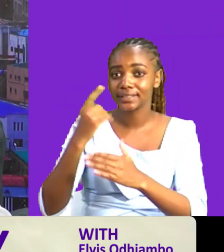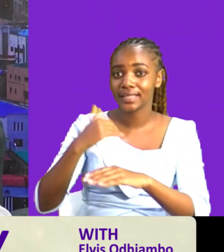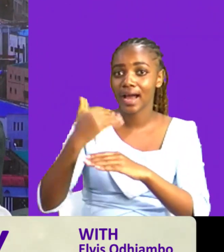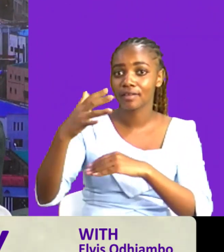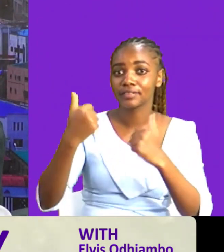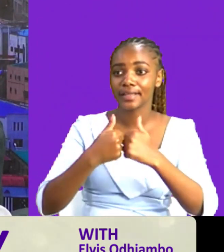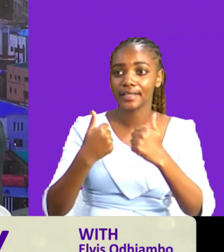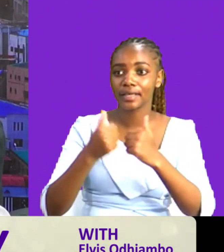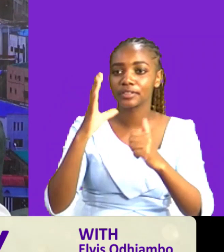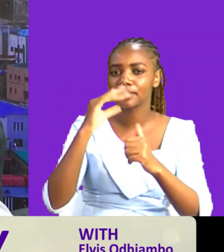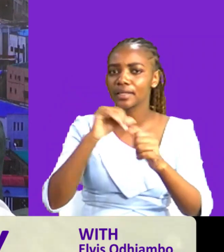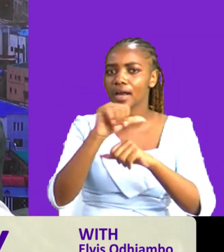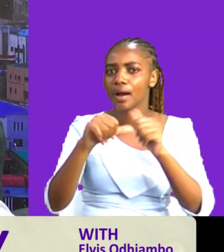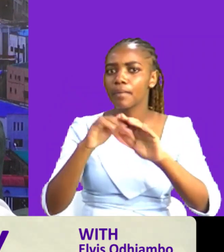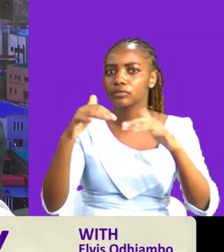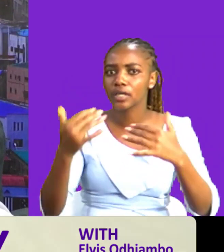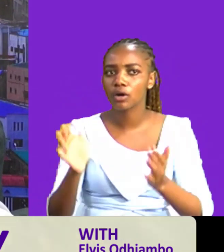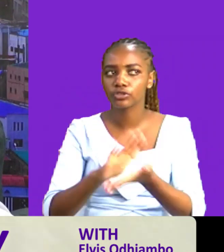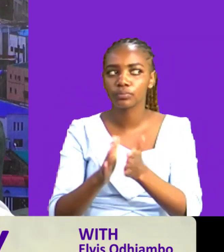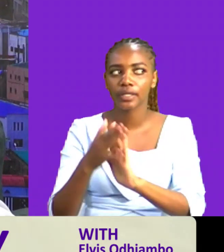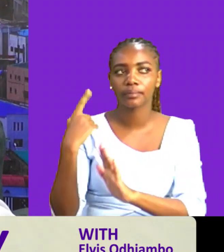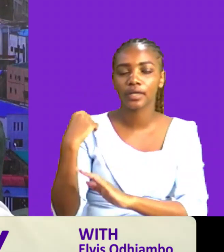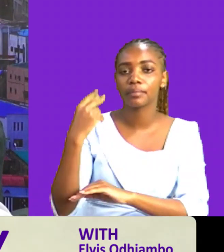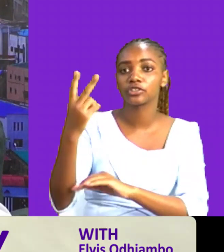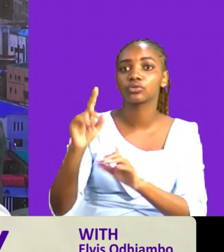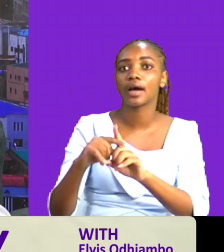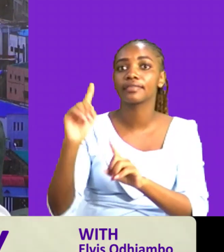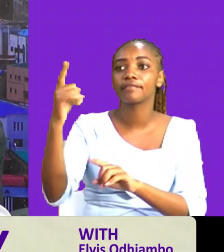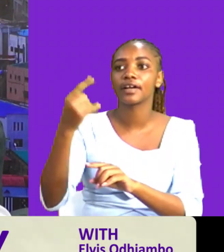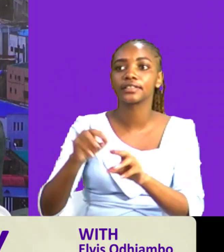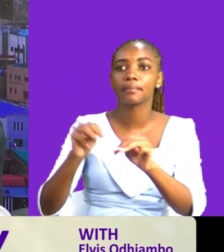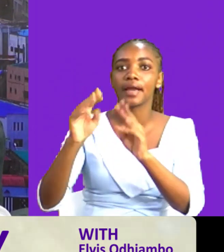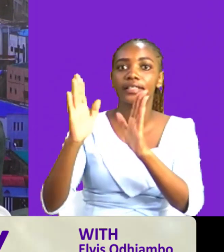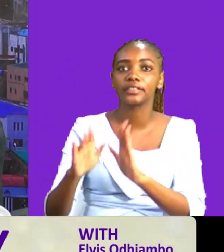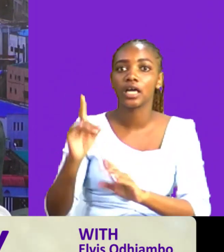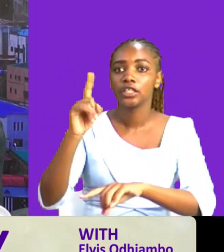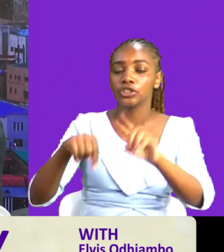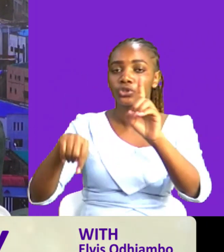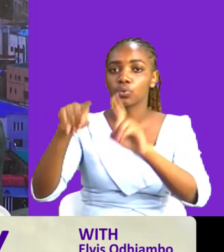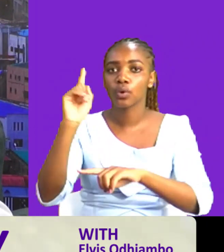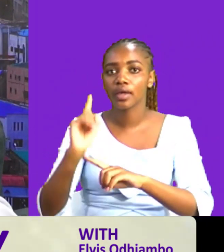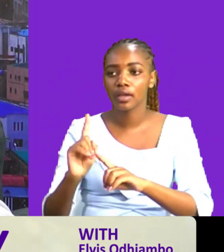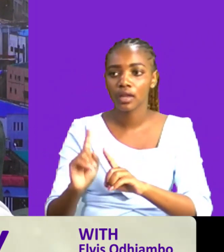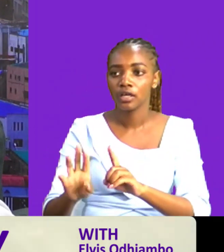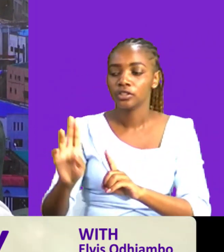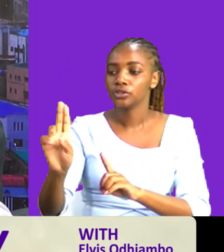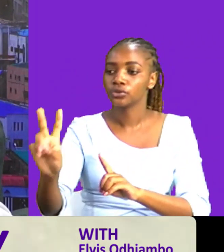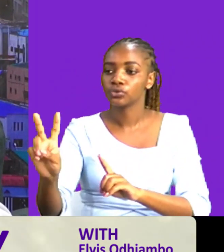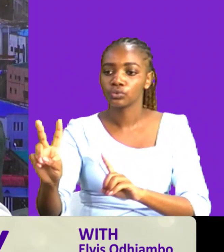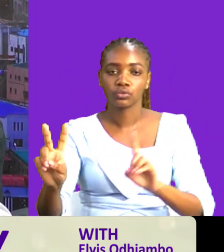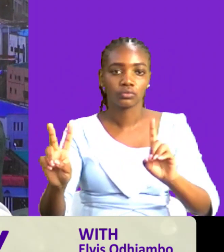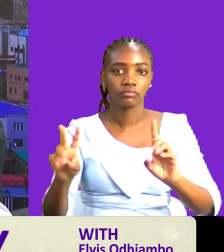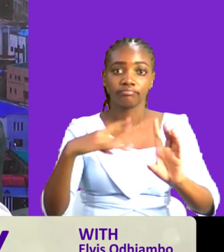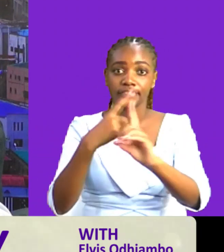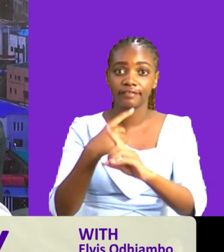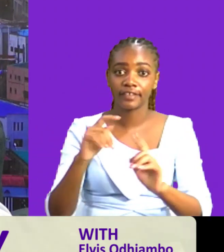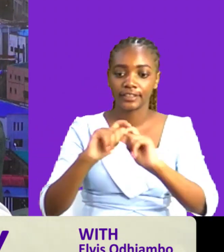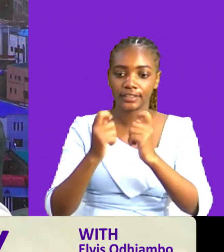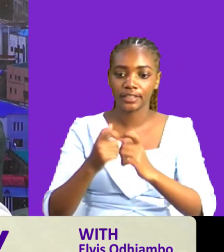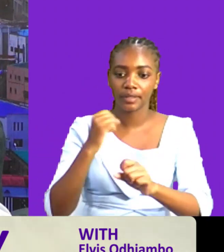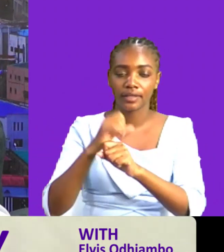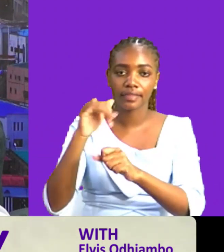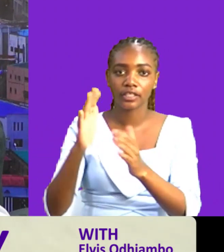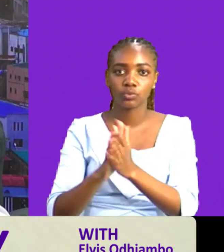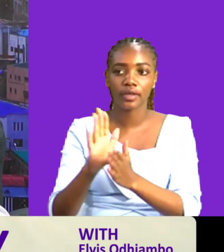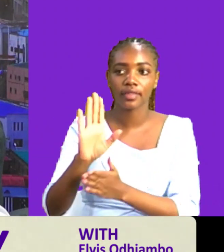He's talking about how he became the first manager to win a treble with two different teams. He did it back